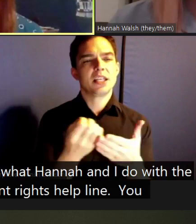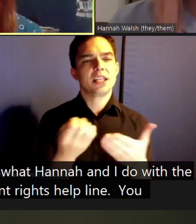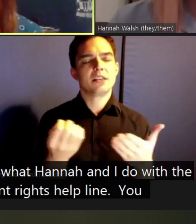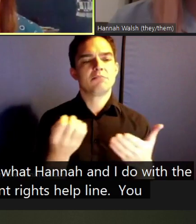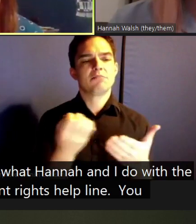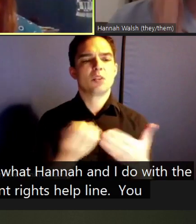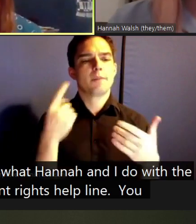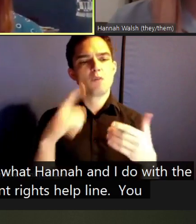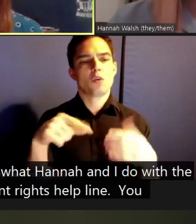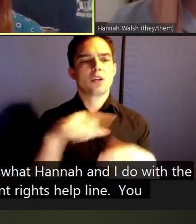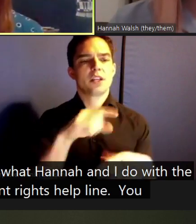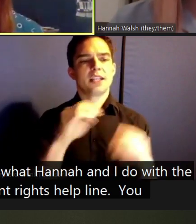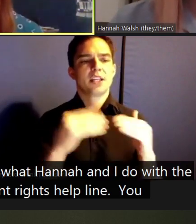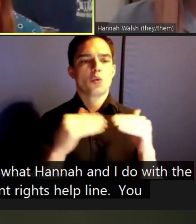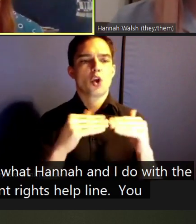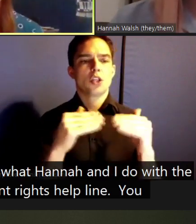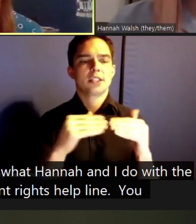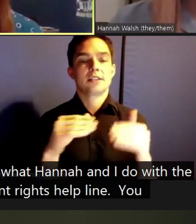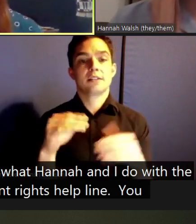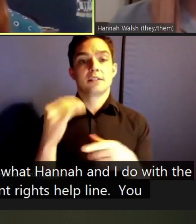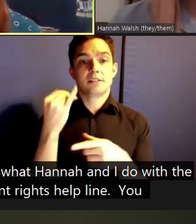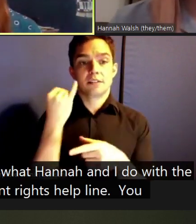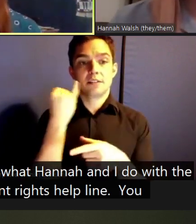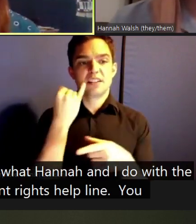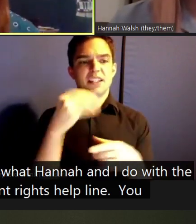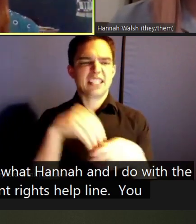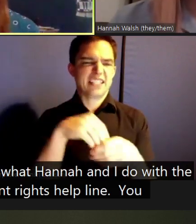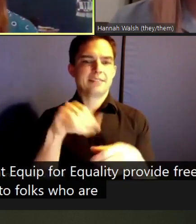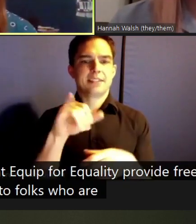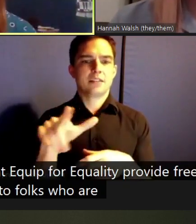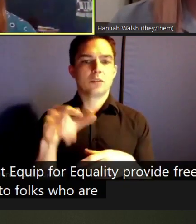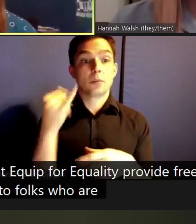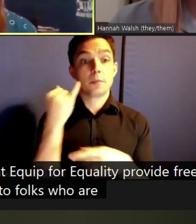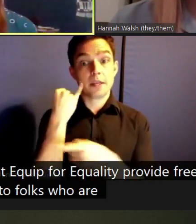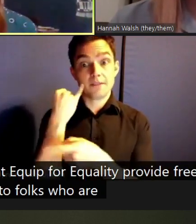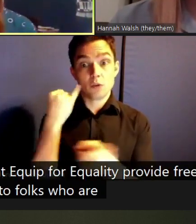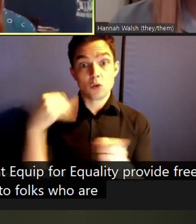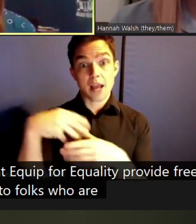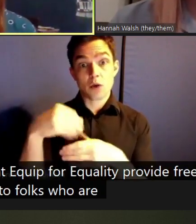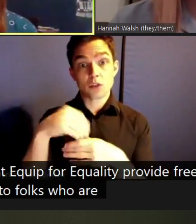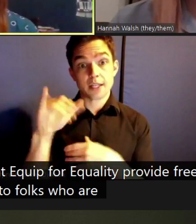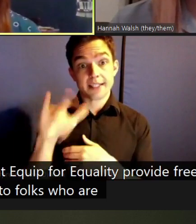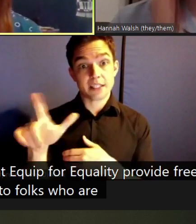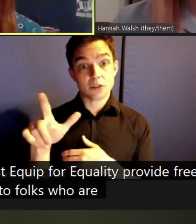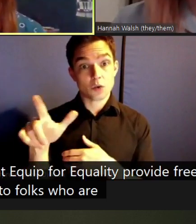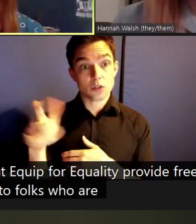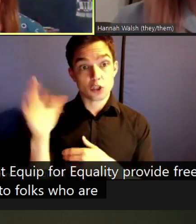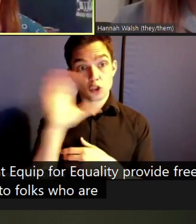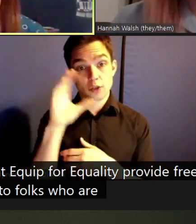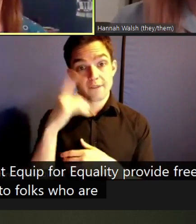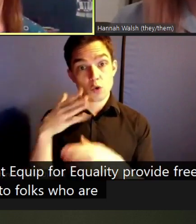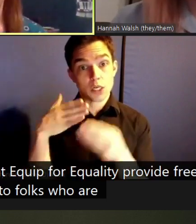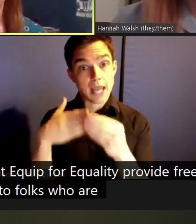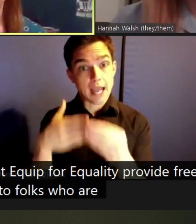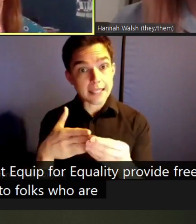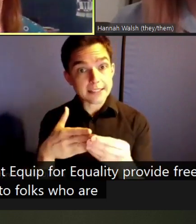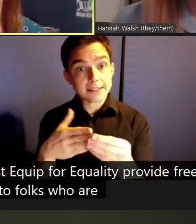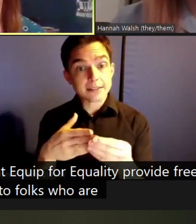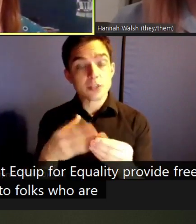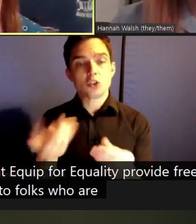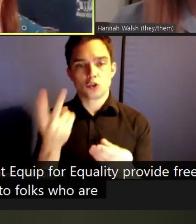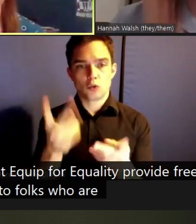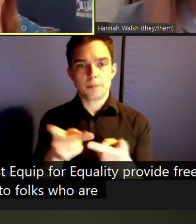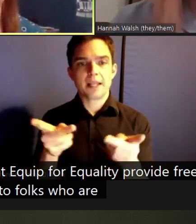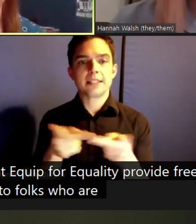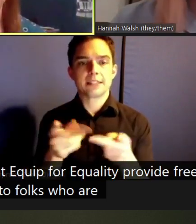in Illinois. If you are outside of Illinois and you're looking for guidance, a couple different places I would want